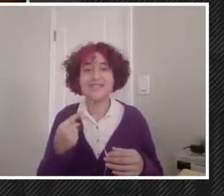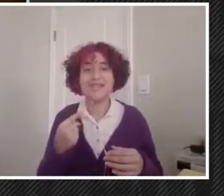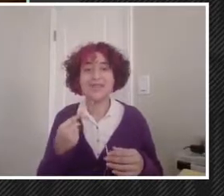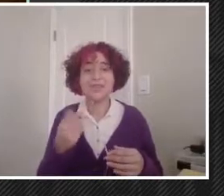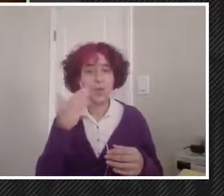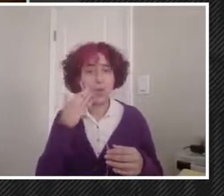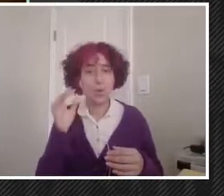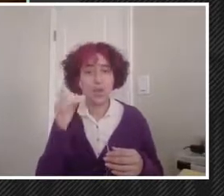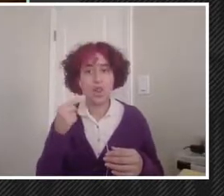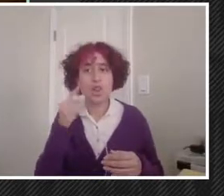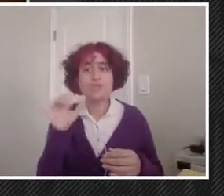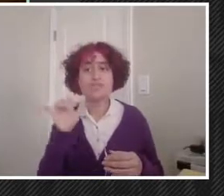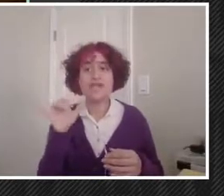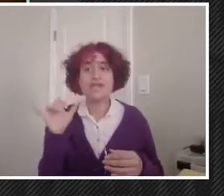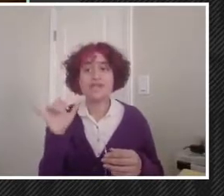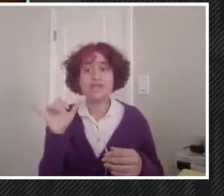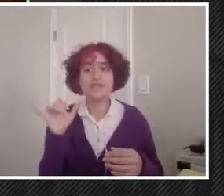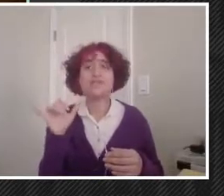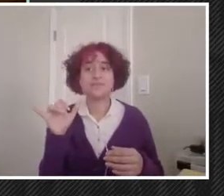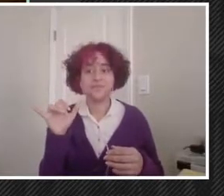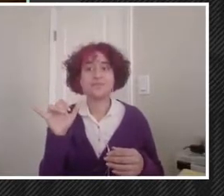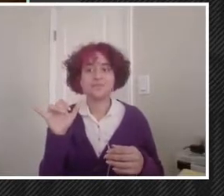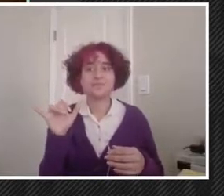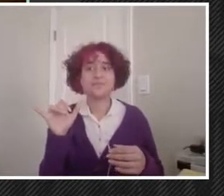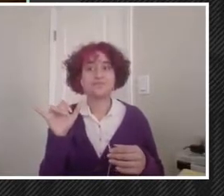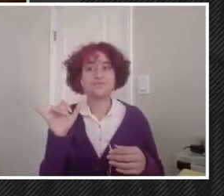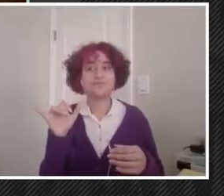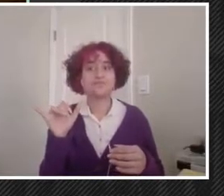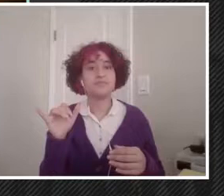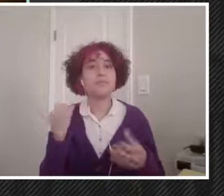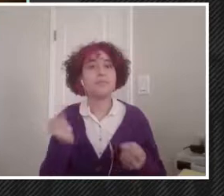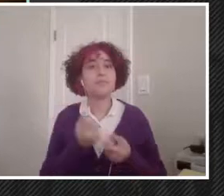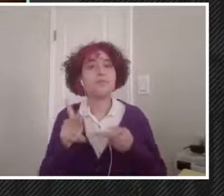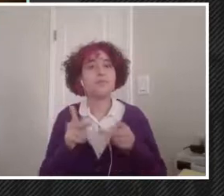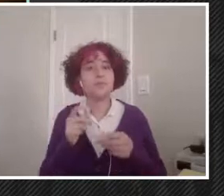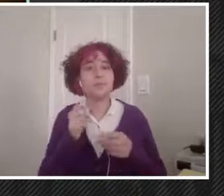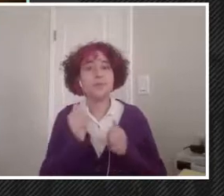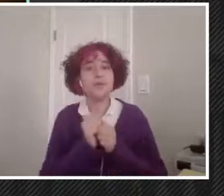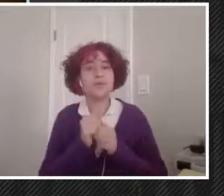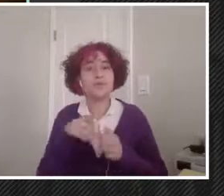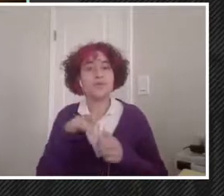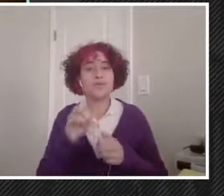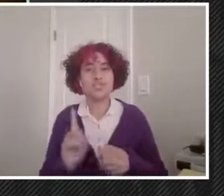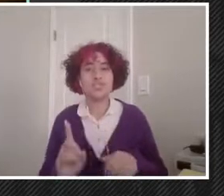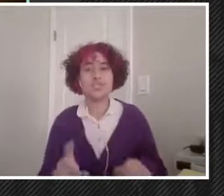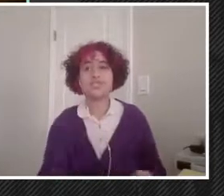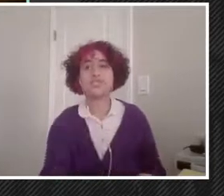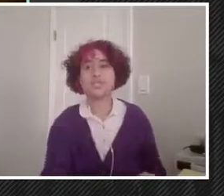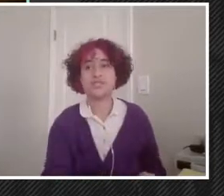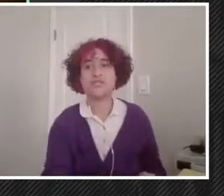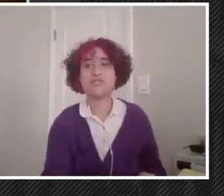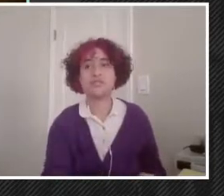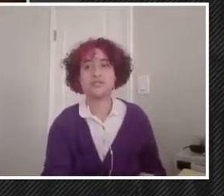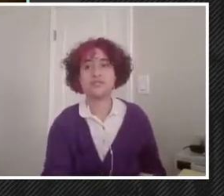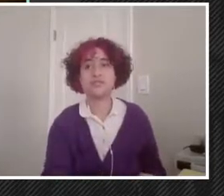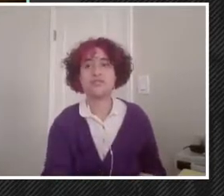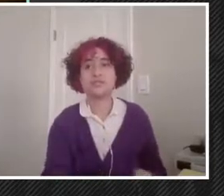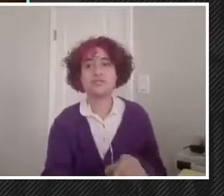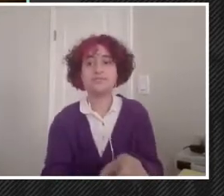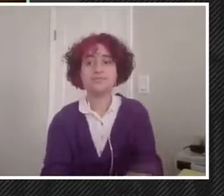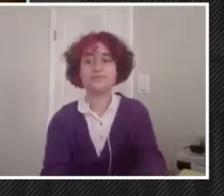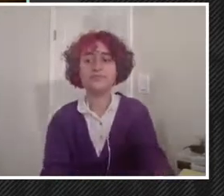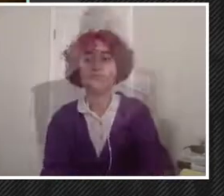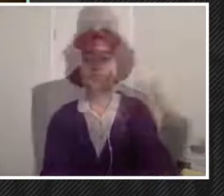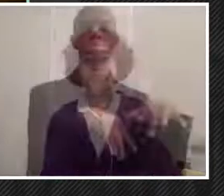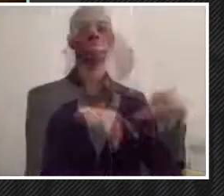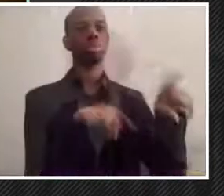or appoint a bunch of people with PhDs and Ivy League degrees. And there's no shot at folks who've gone and got some of